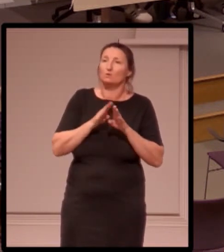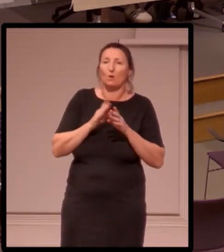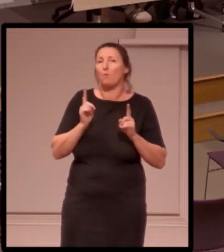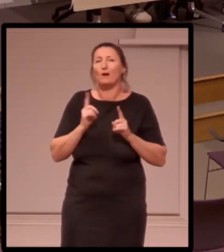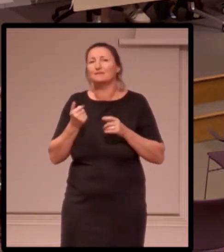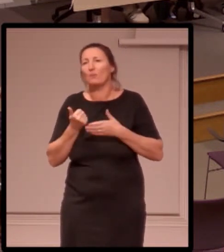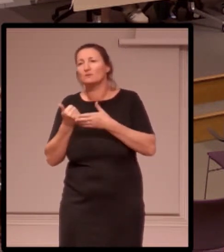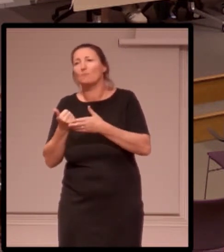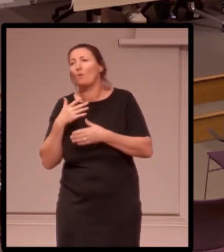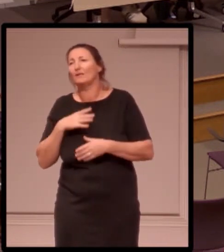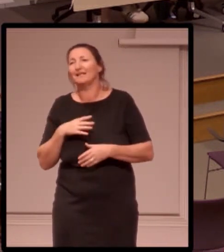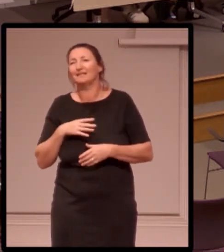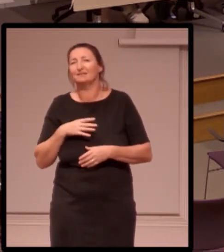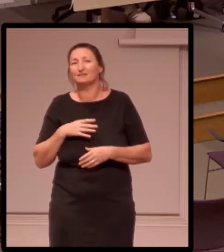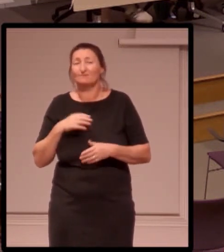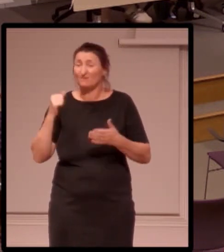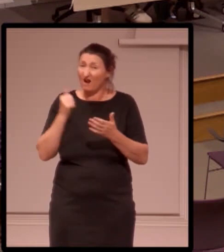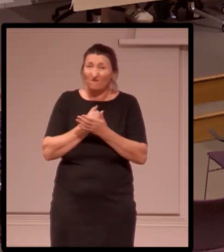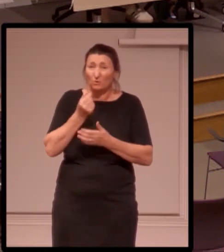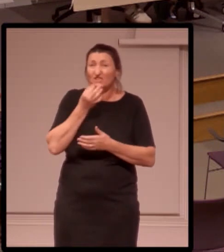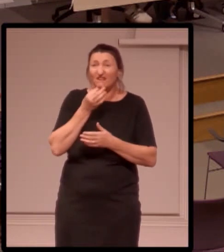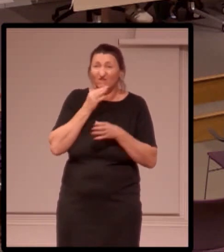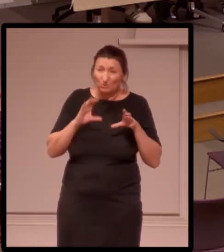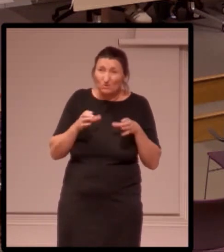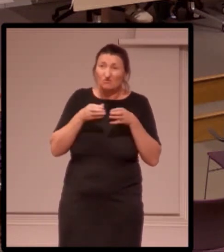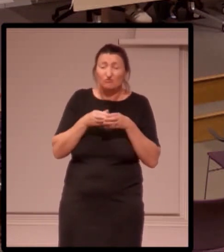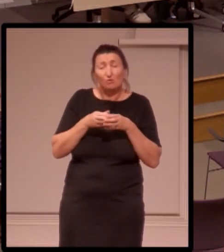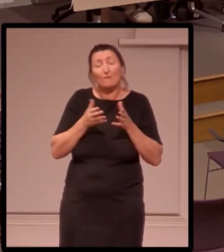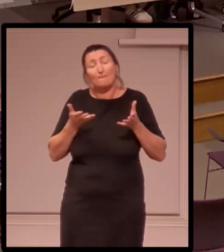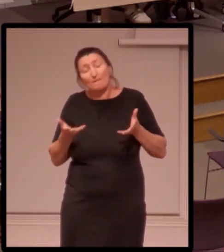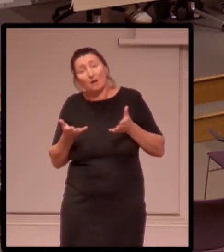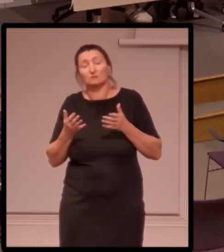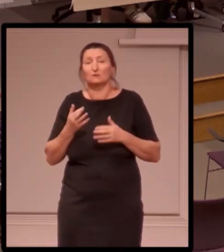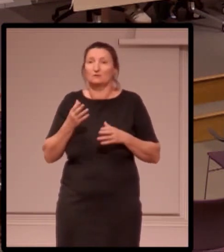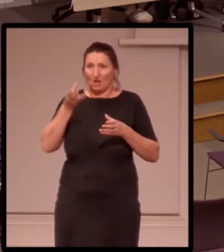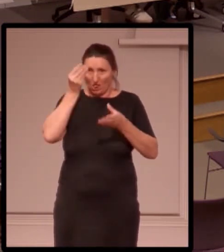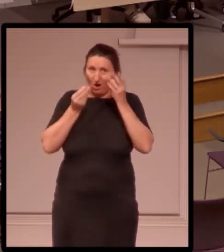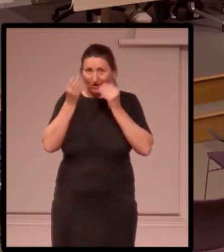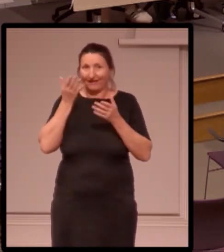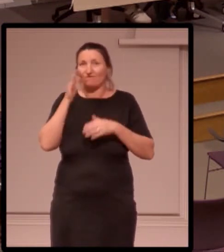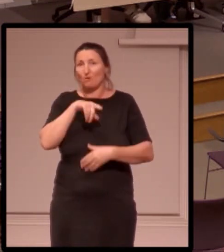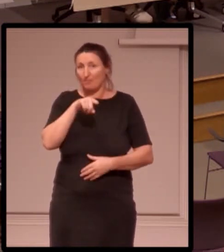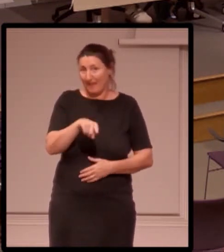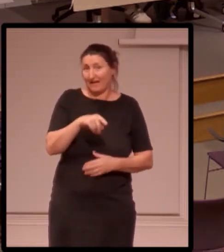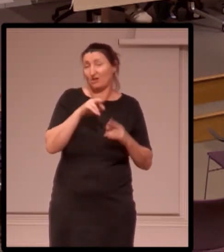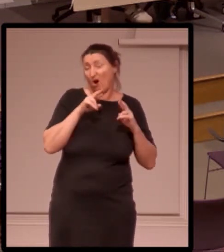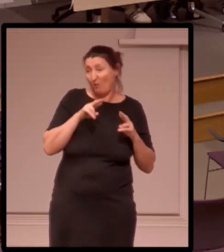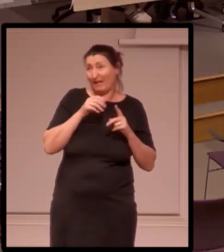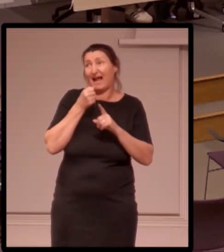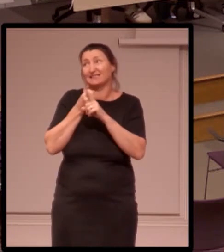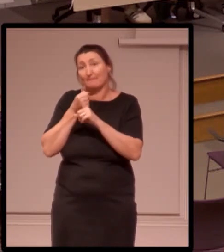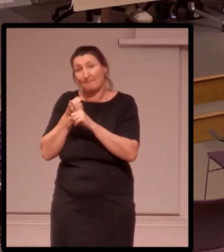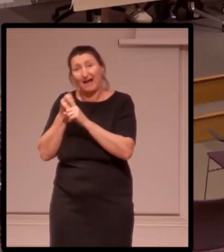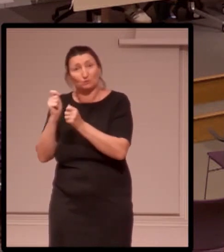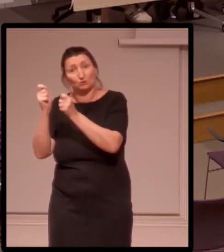unmet at the time. Unfortunately, it was really small, but hopefully, you know, some of that learning, you know, did have an impact and help